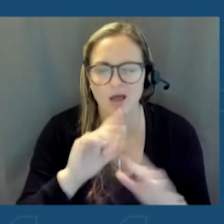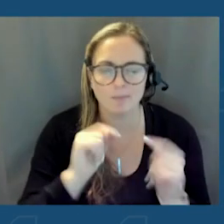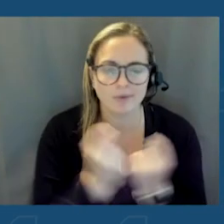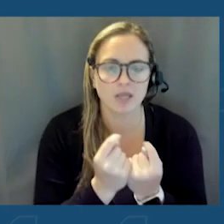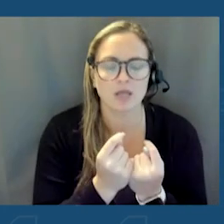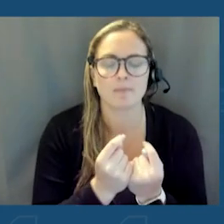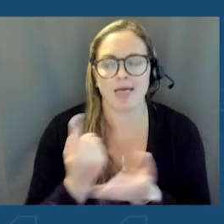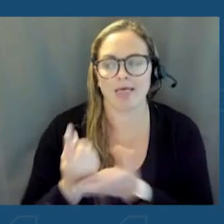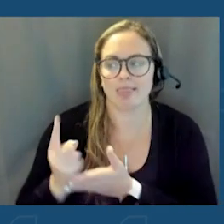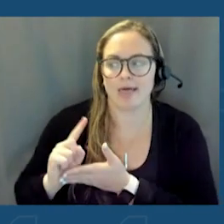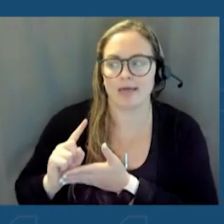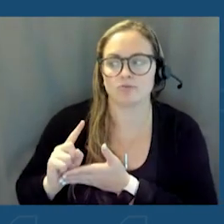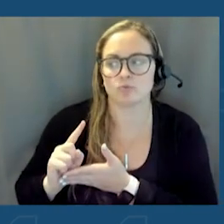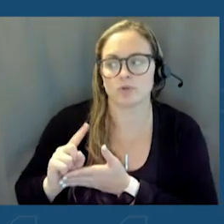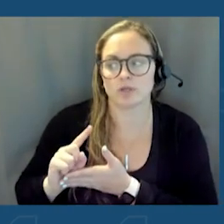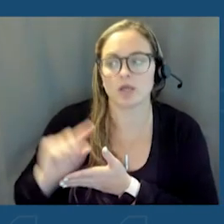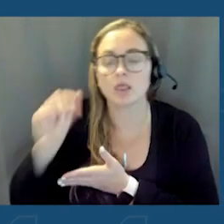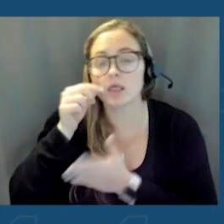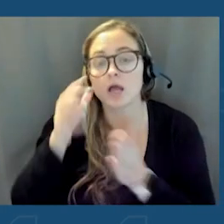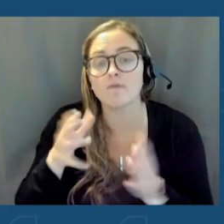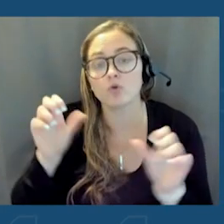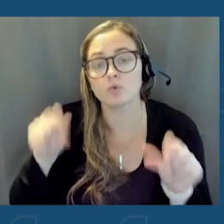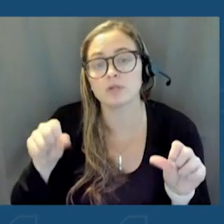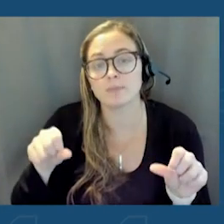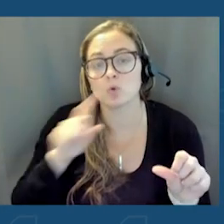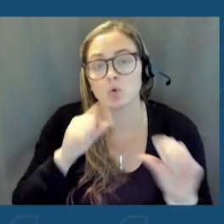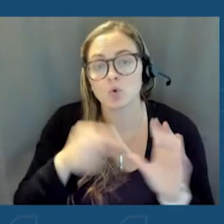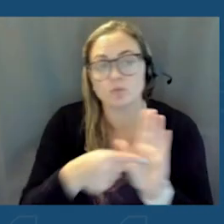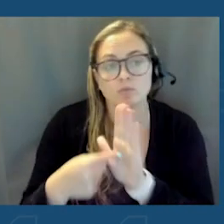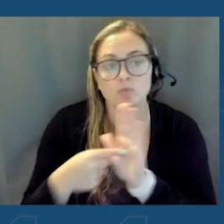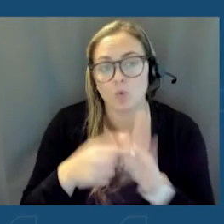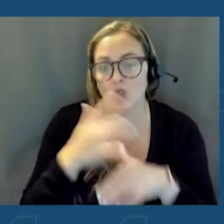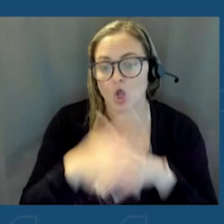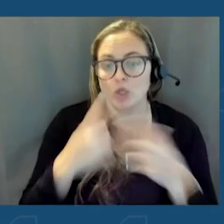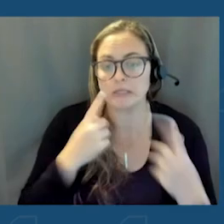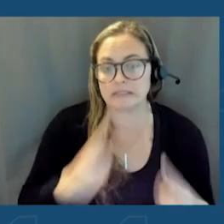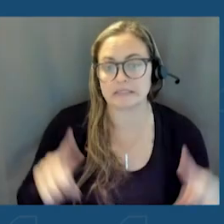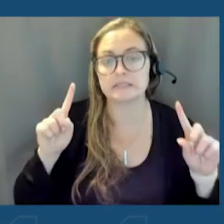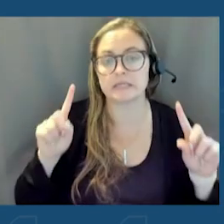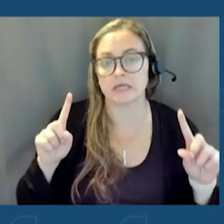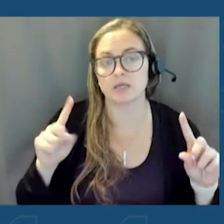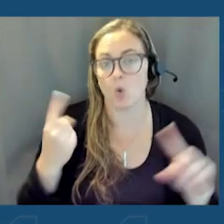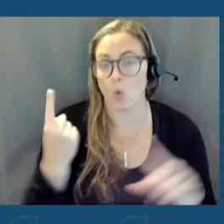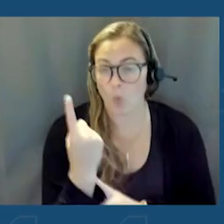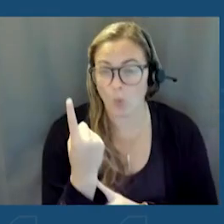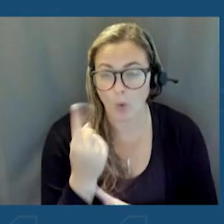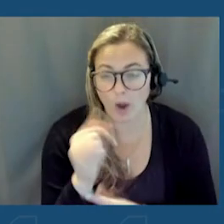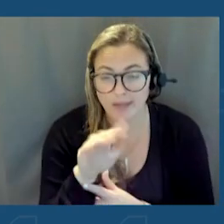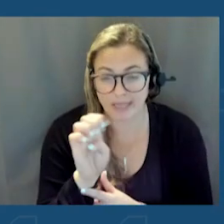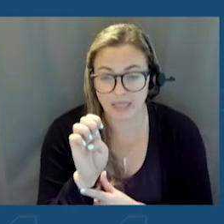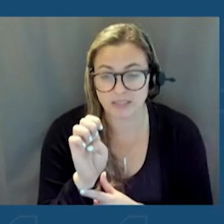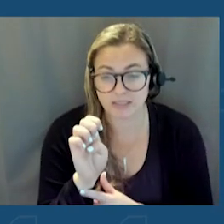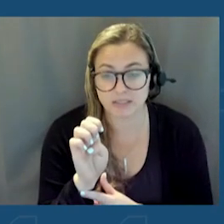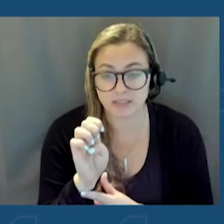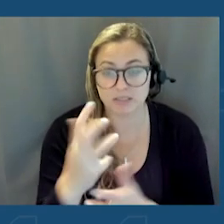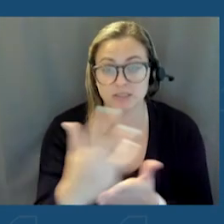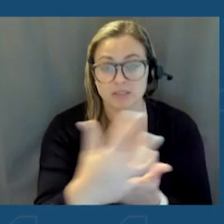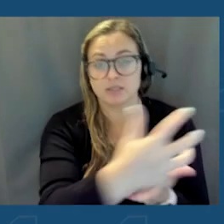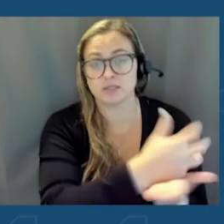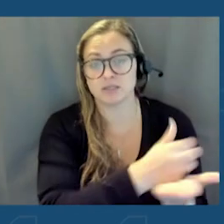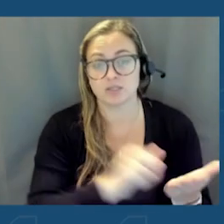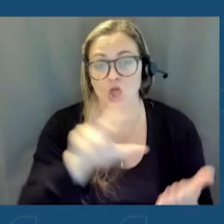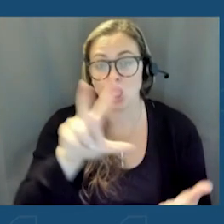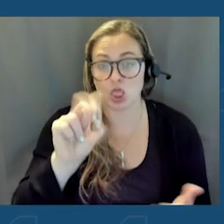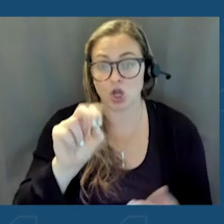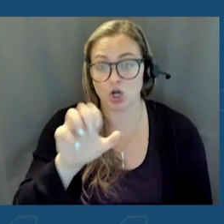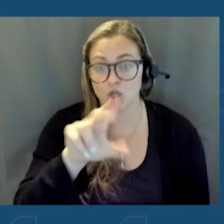week, the governor was able to highlight one of their early successes, where in one case, we recovered 30